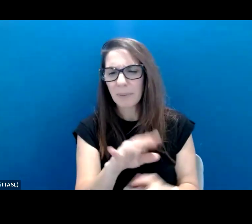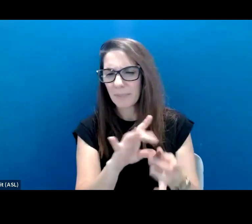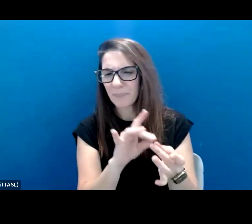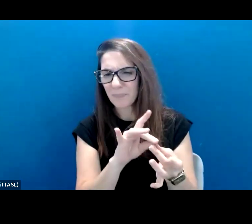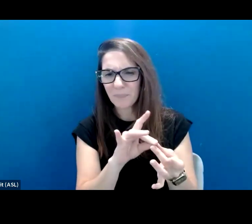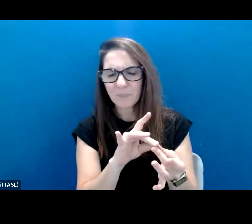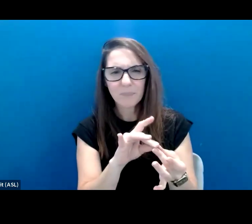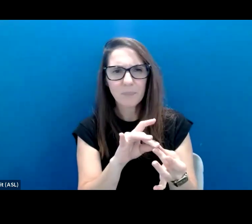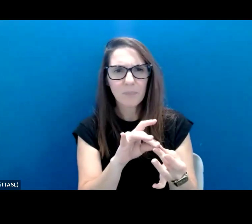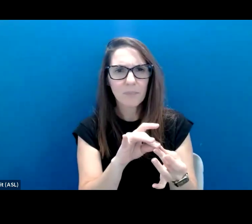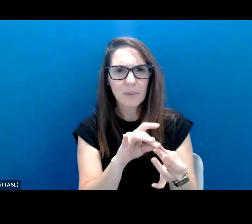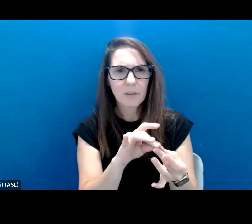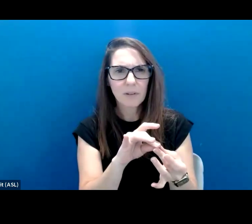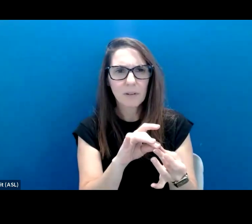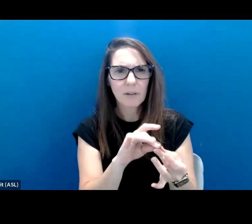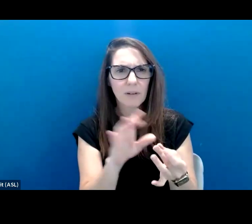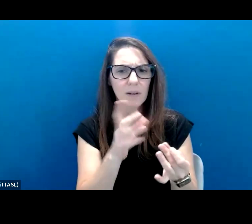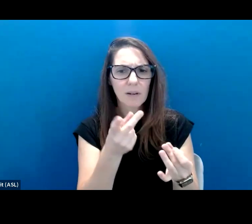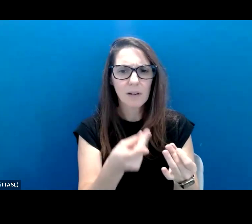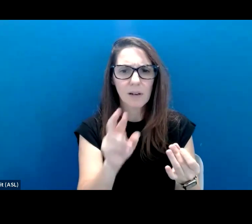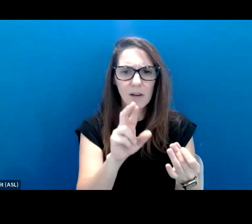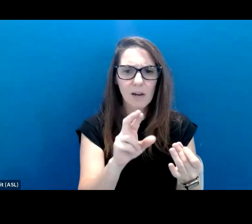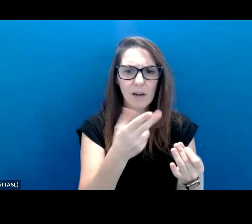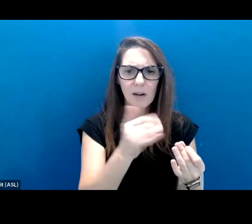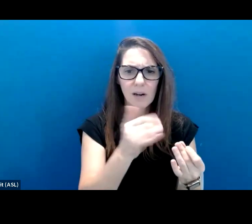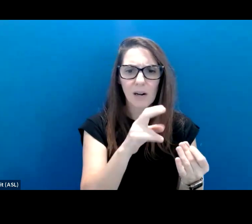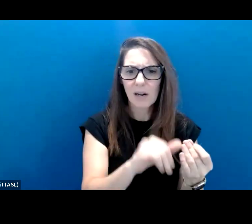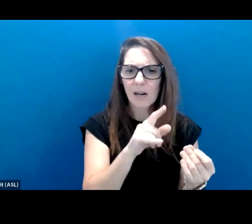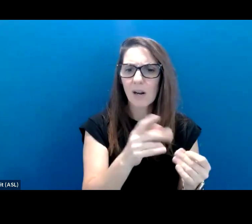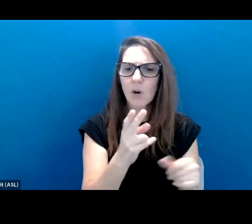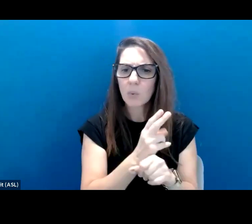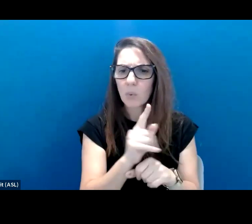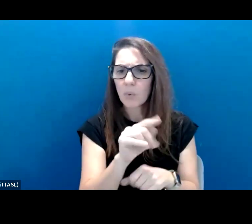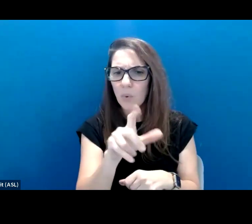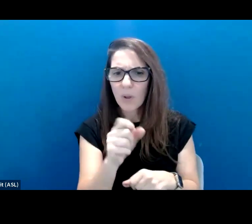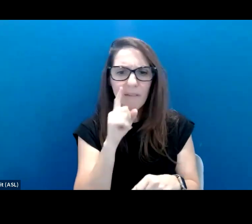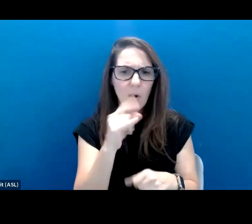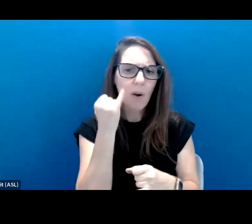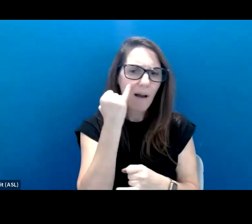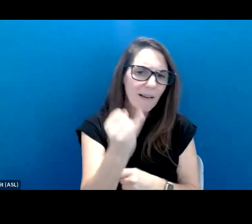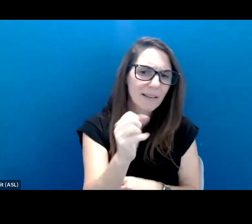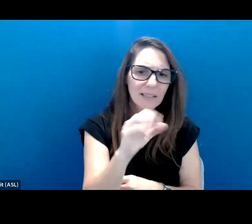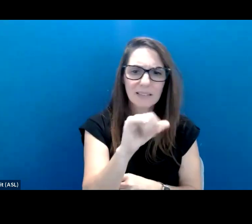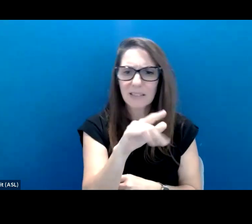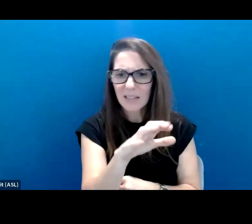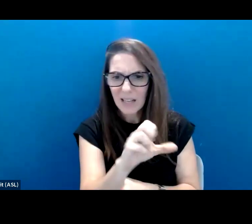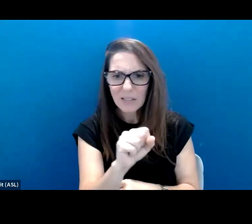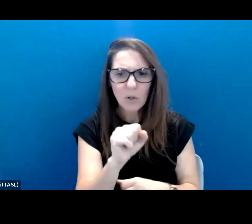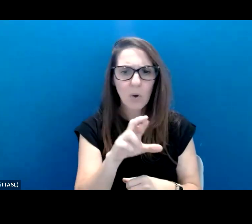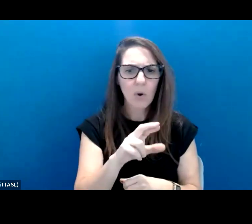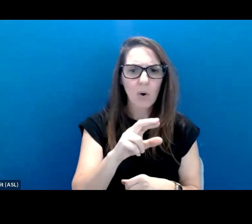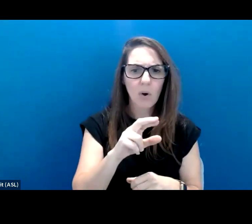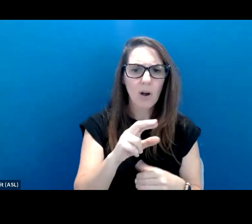No, it was Dr. Honey who had suggested this. Using tools like IdeaScale or Crowdicity, I think I said it